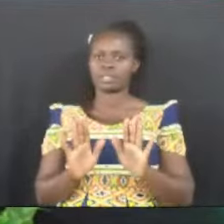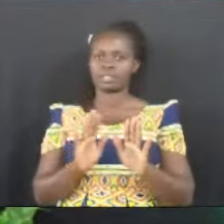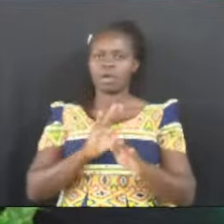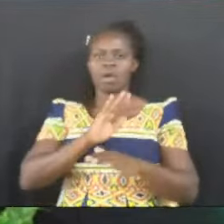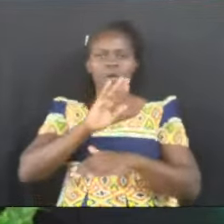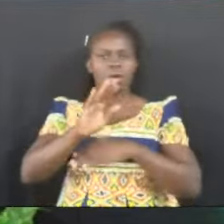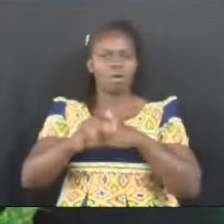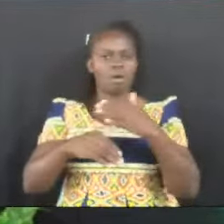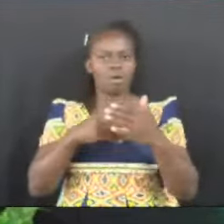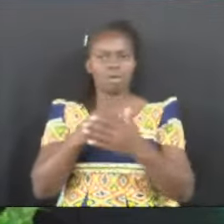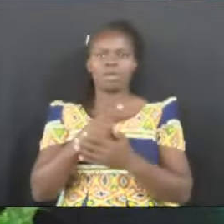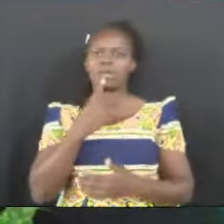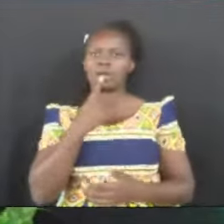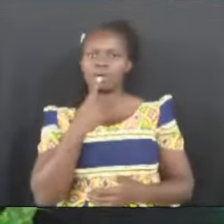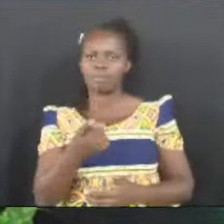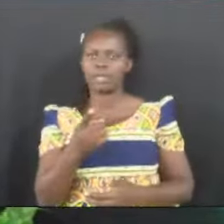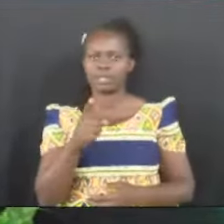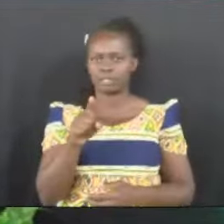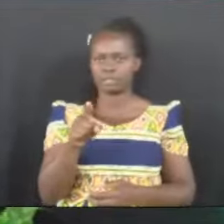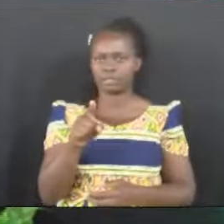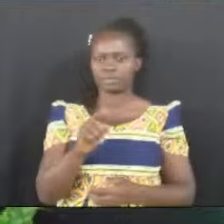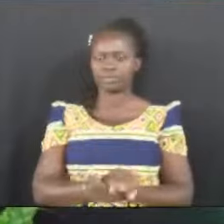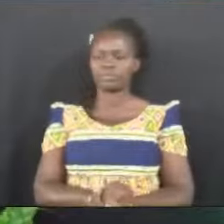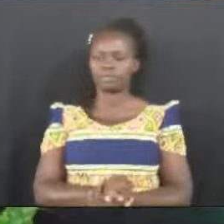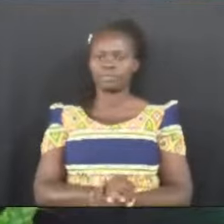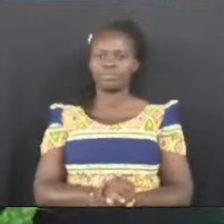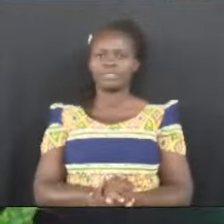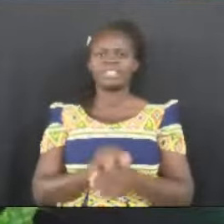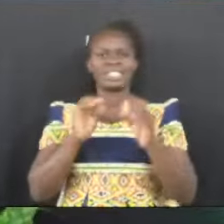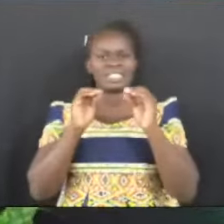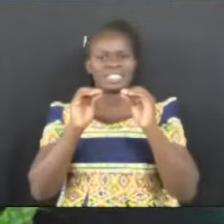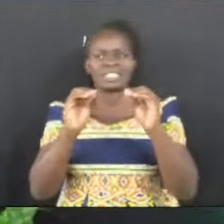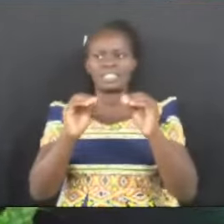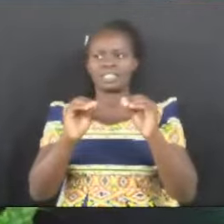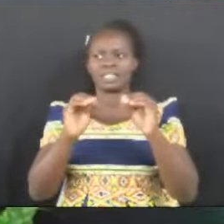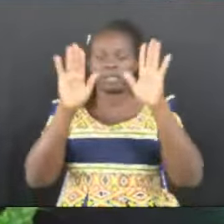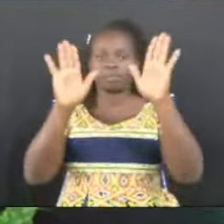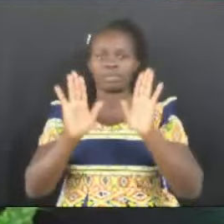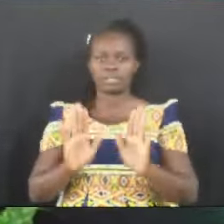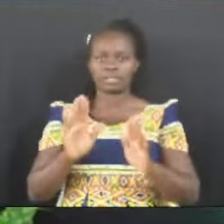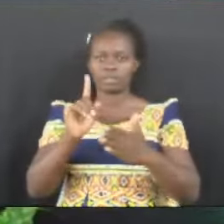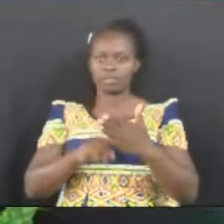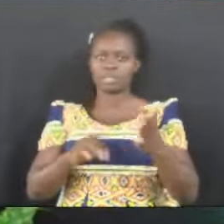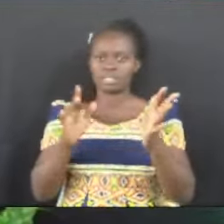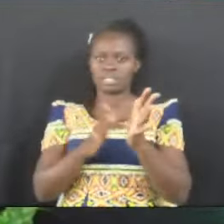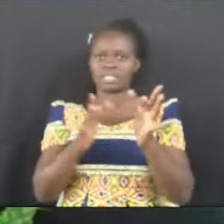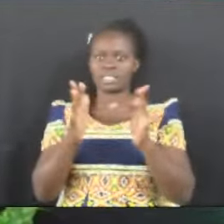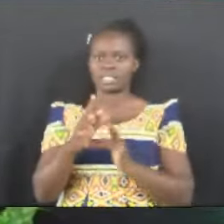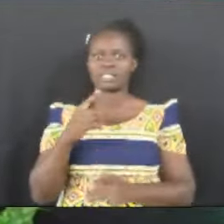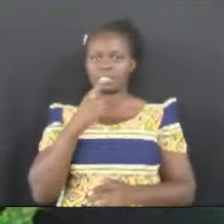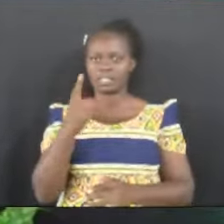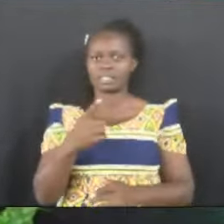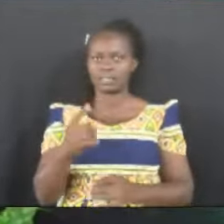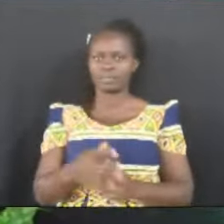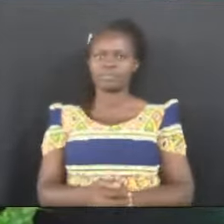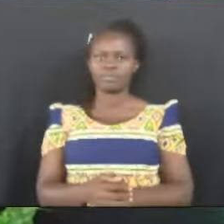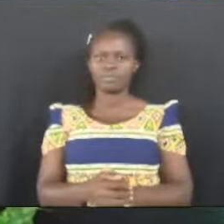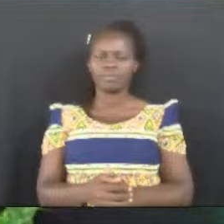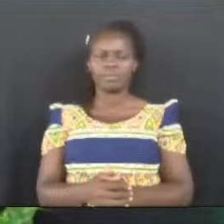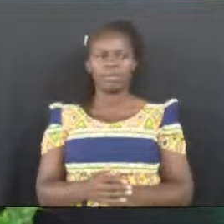This aspect is vital. Teaching what Jesus taught. But even Christians